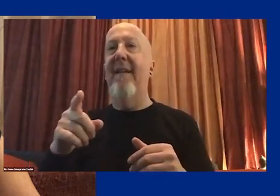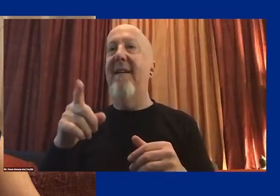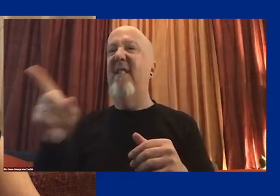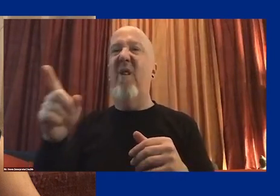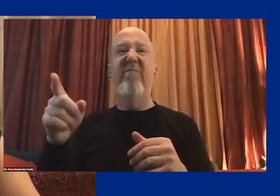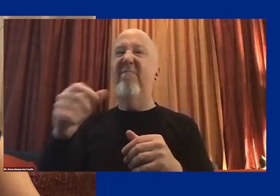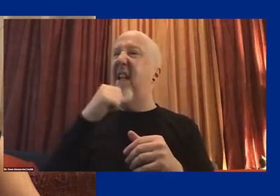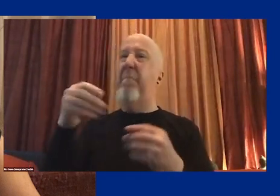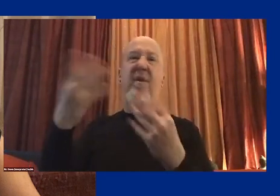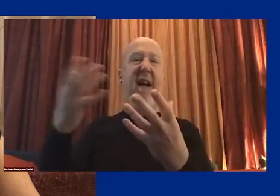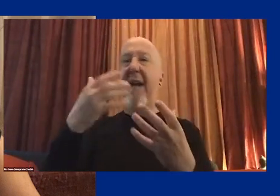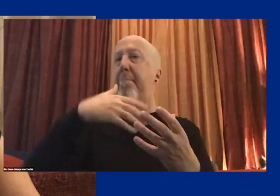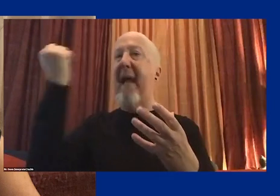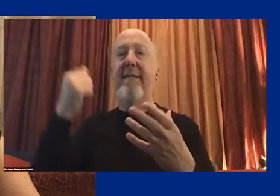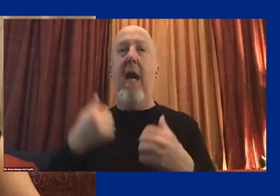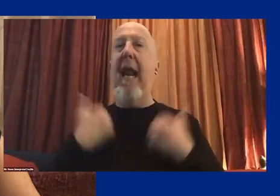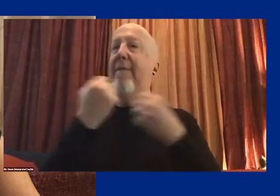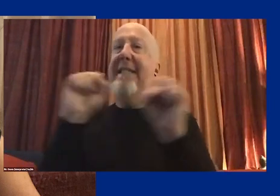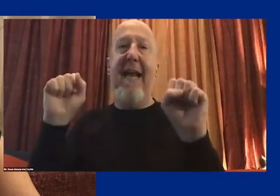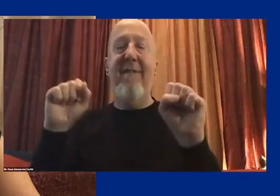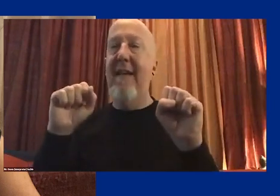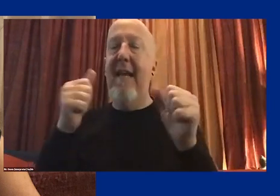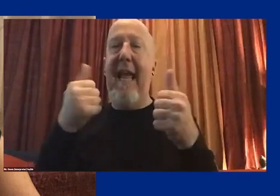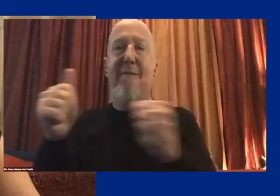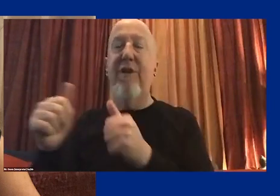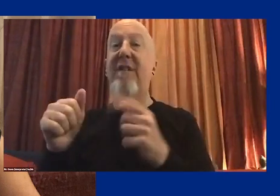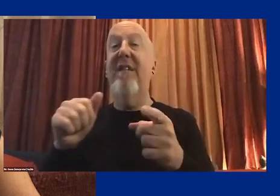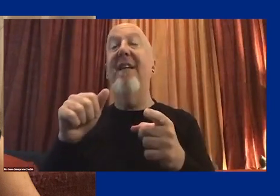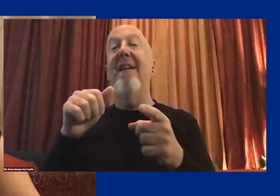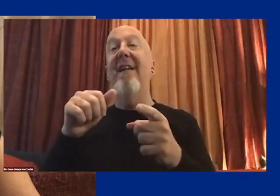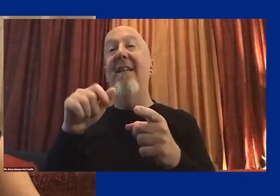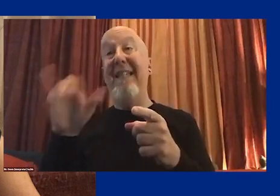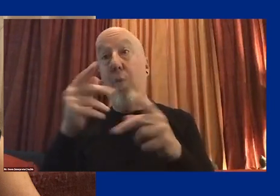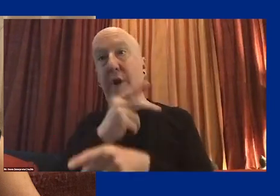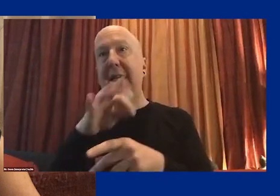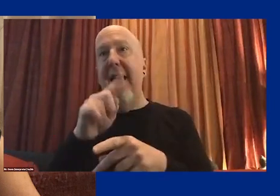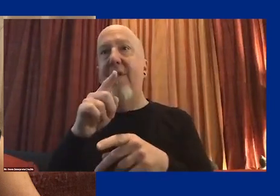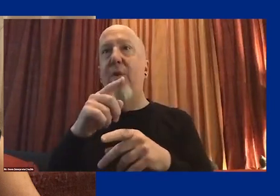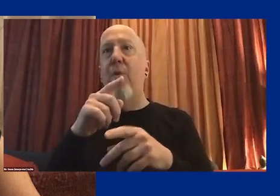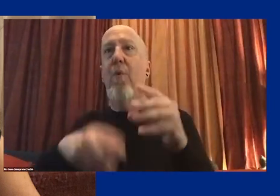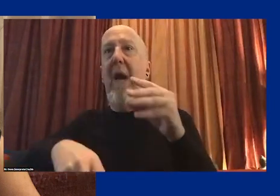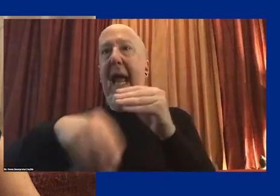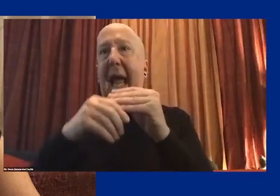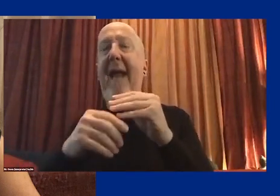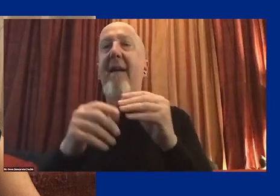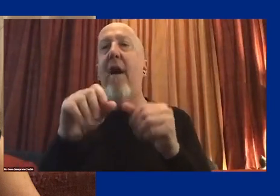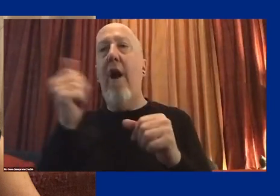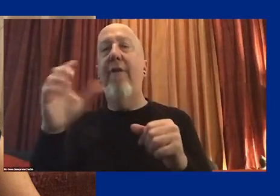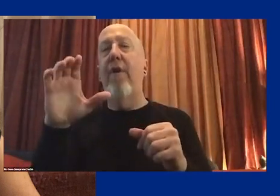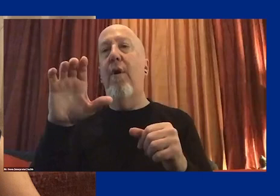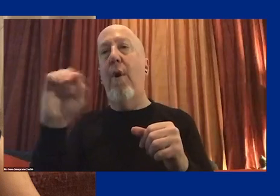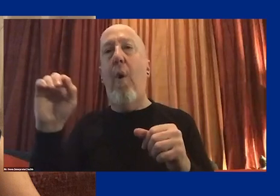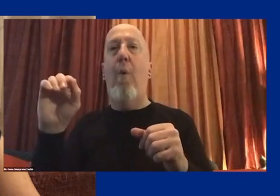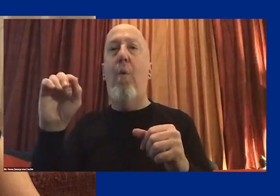measures. And this is compounded if you factor in other comorbidities, which are also not race neutral in their